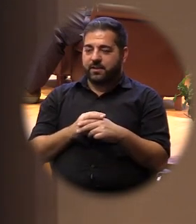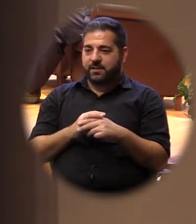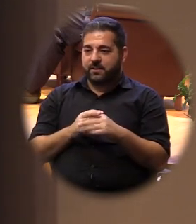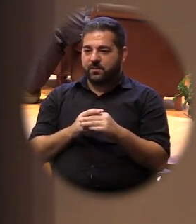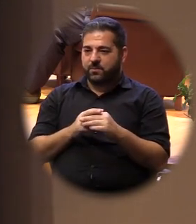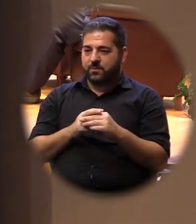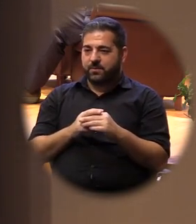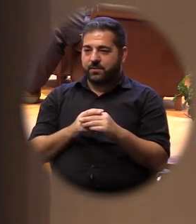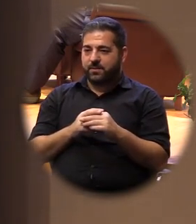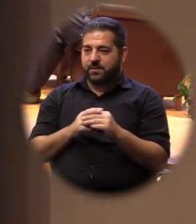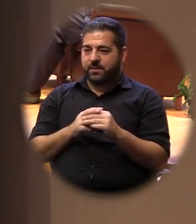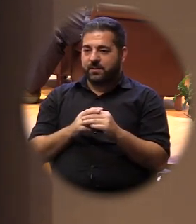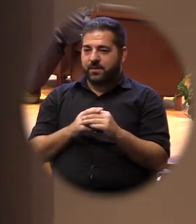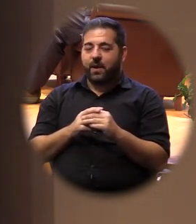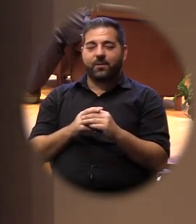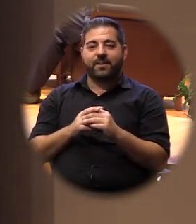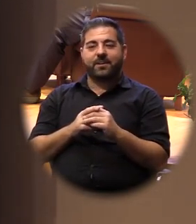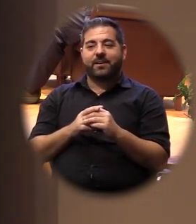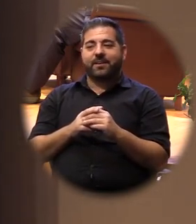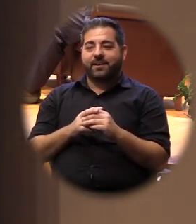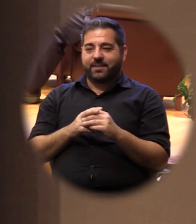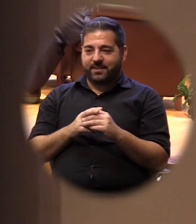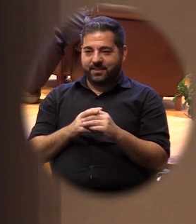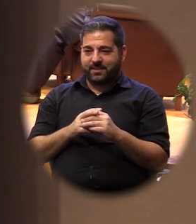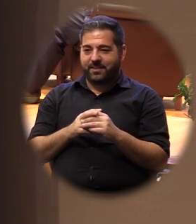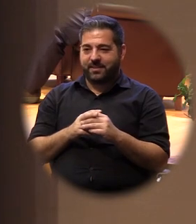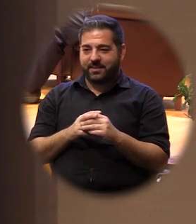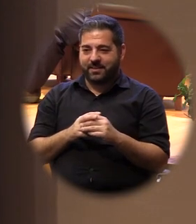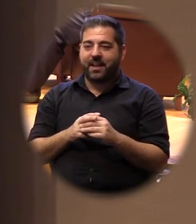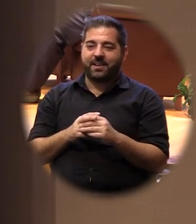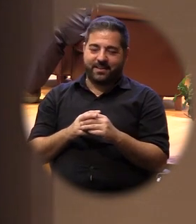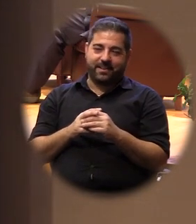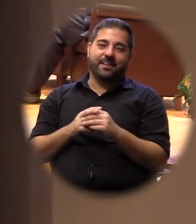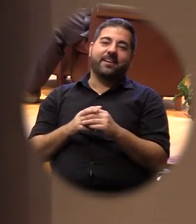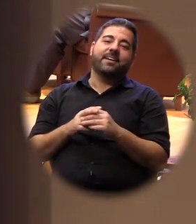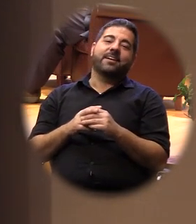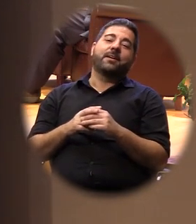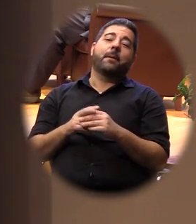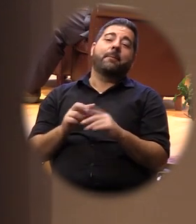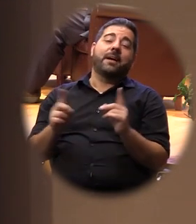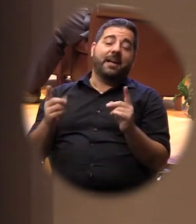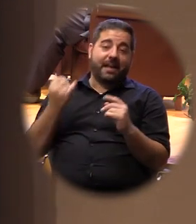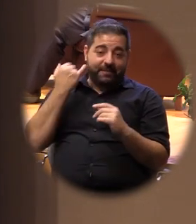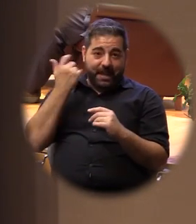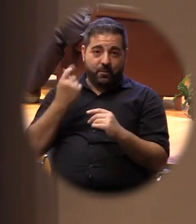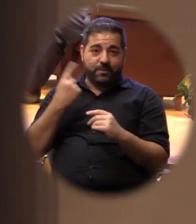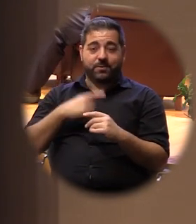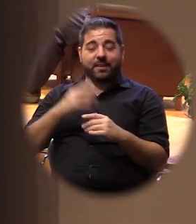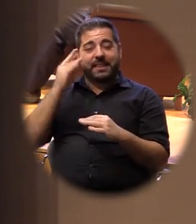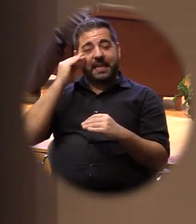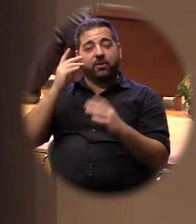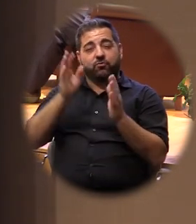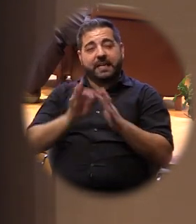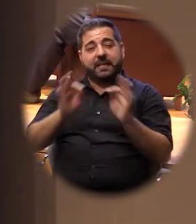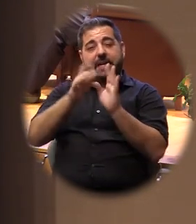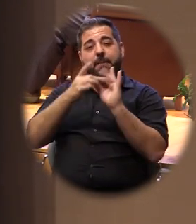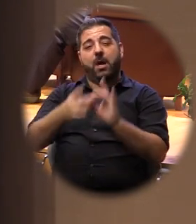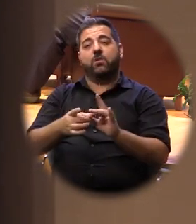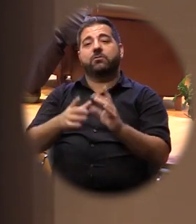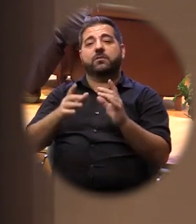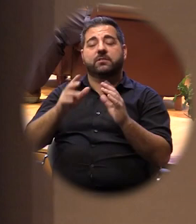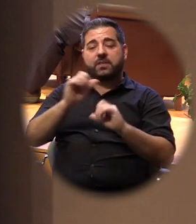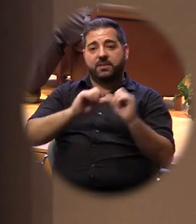but that is one of the go-to arguments against anyone who wants to think critically about science, is to say, oh, if you're criticizing